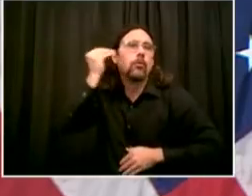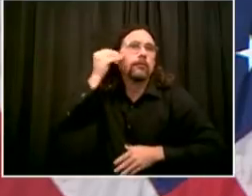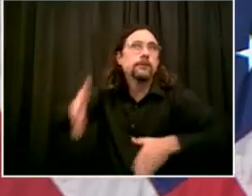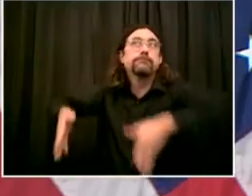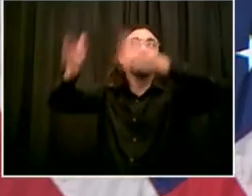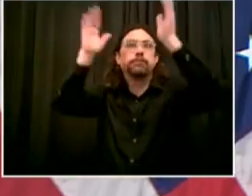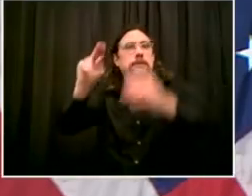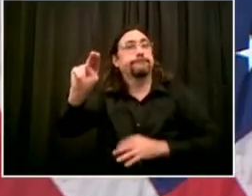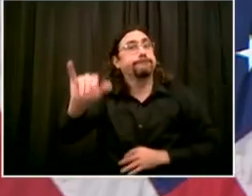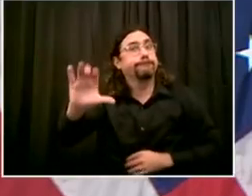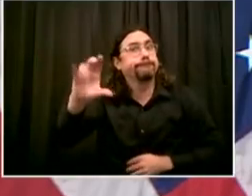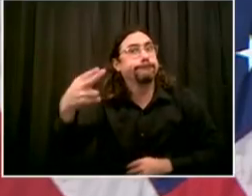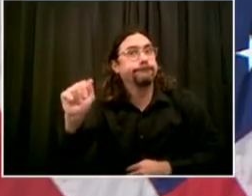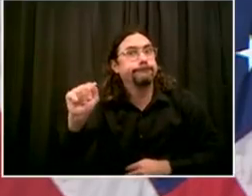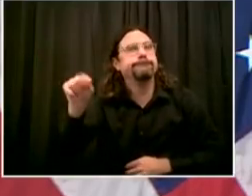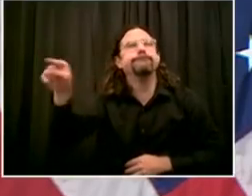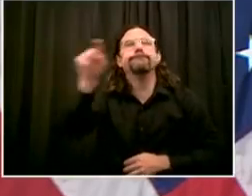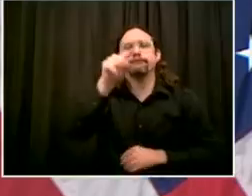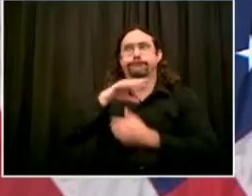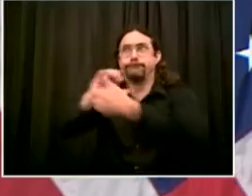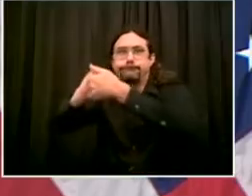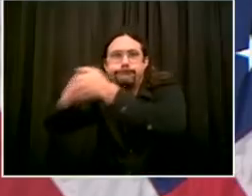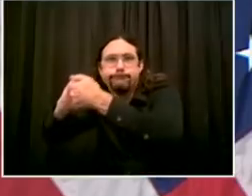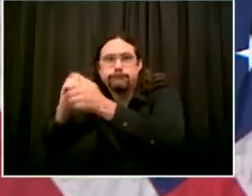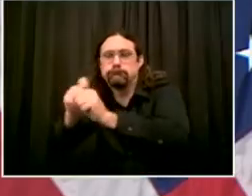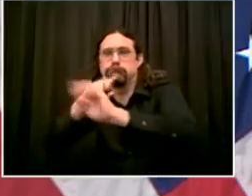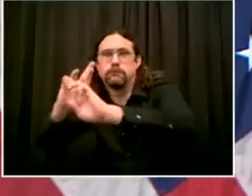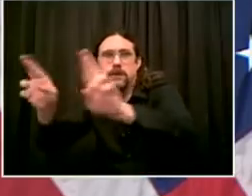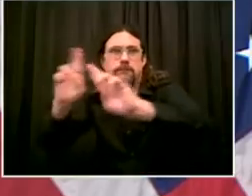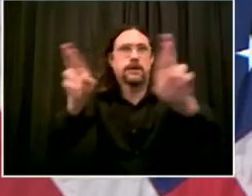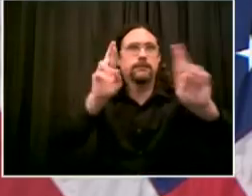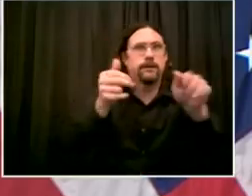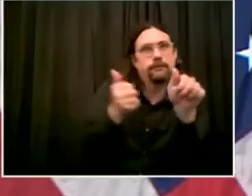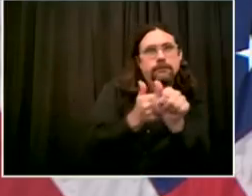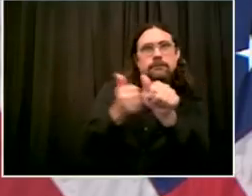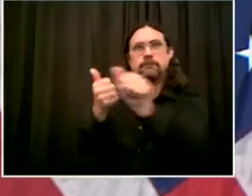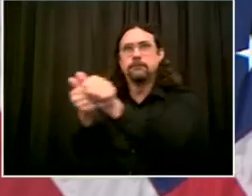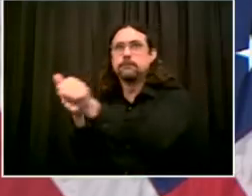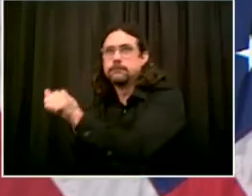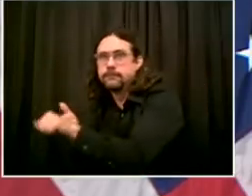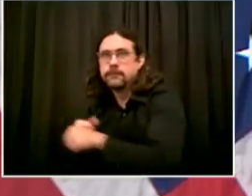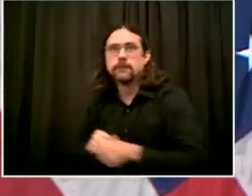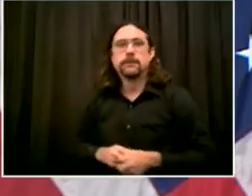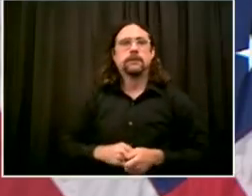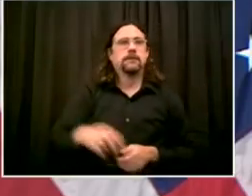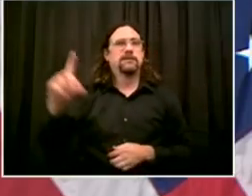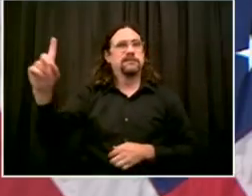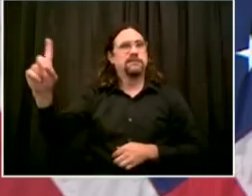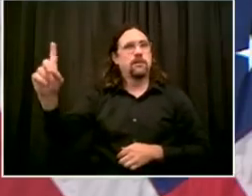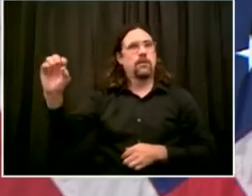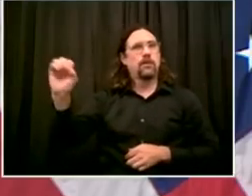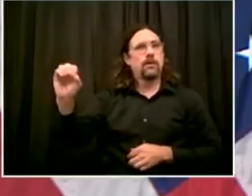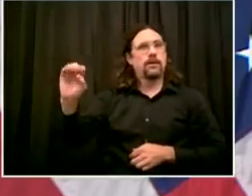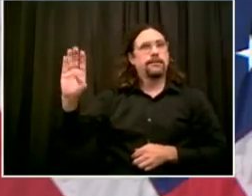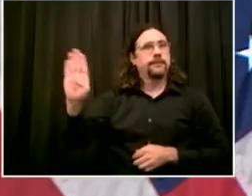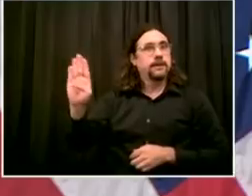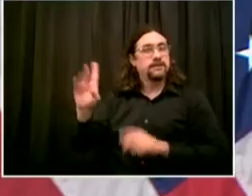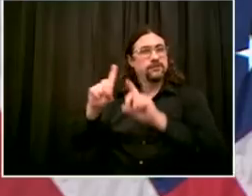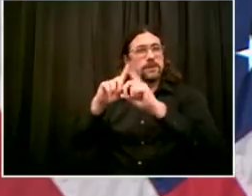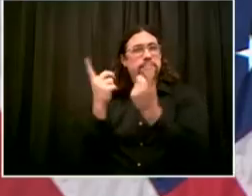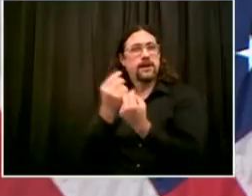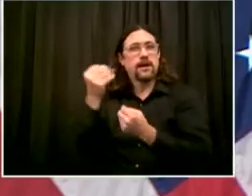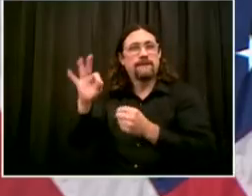additional response teams to assess any damage post-storm. DOT is reaching out to all of our outdoor restaurants so they can secure